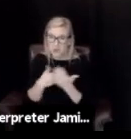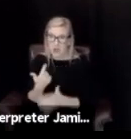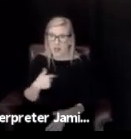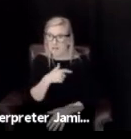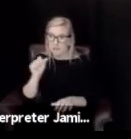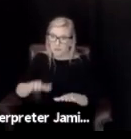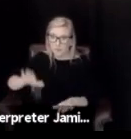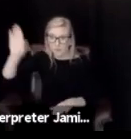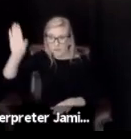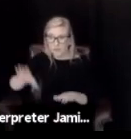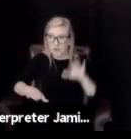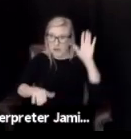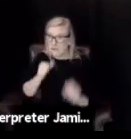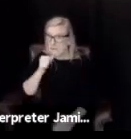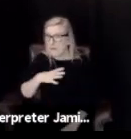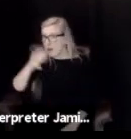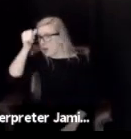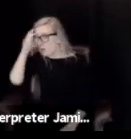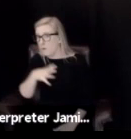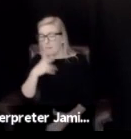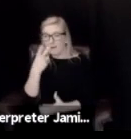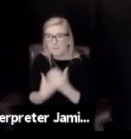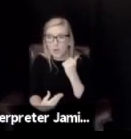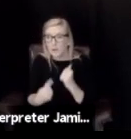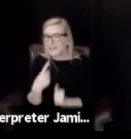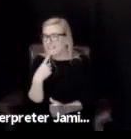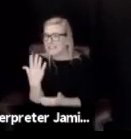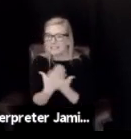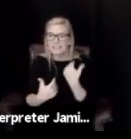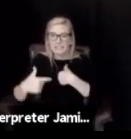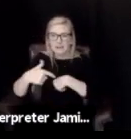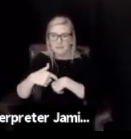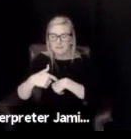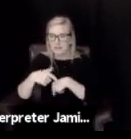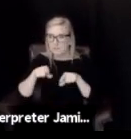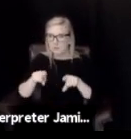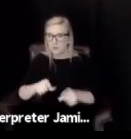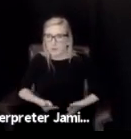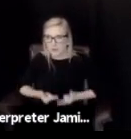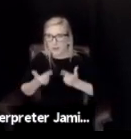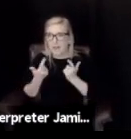Men and women can raise our hands and says, at some point, we